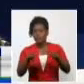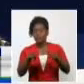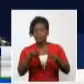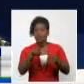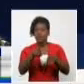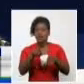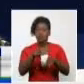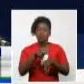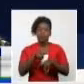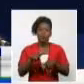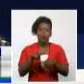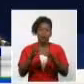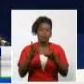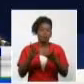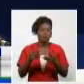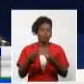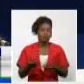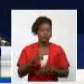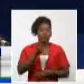4.2%